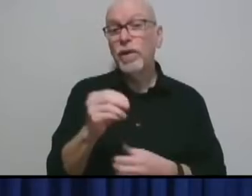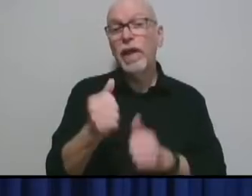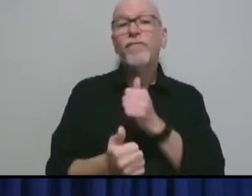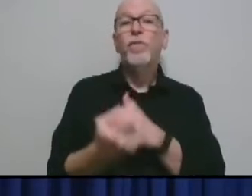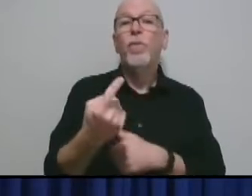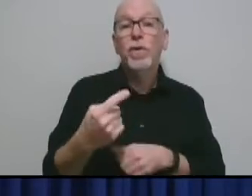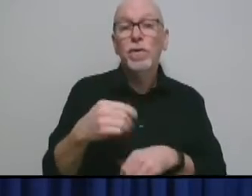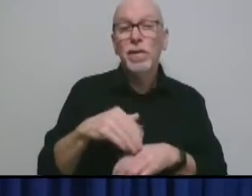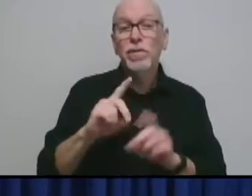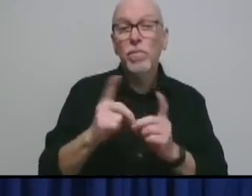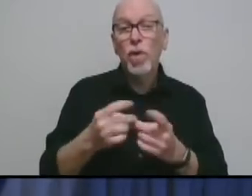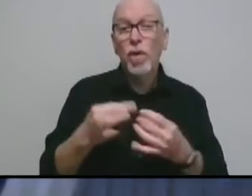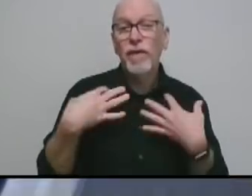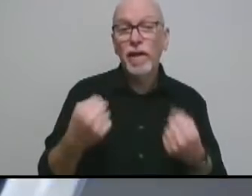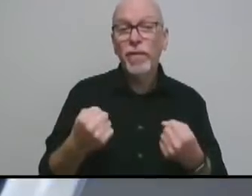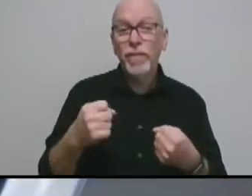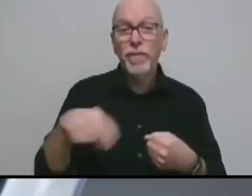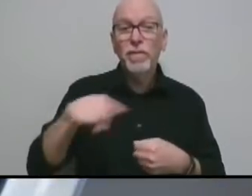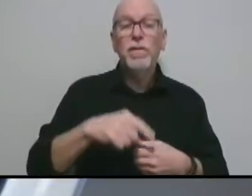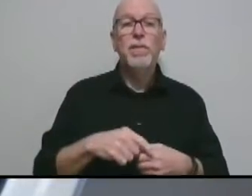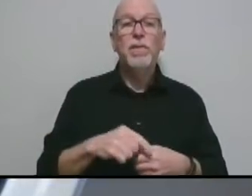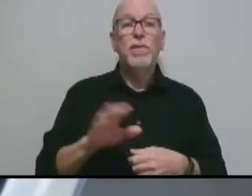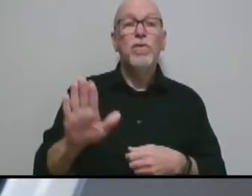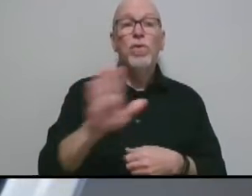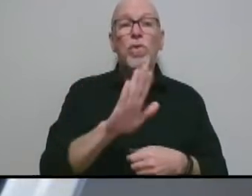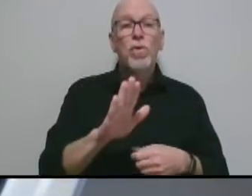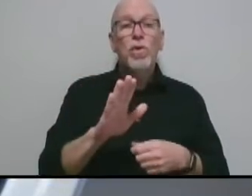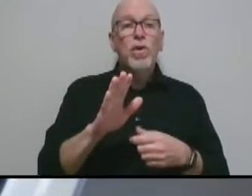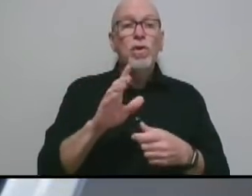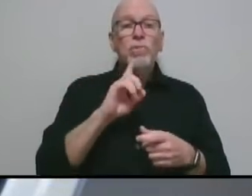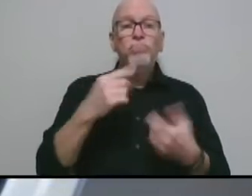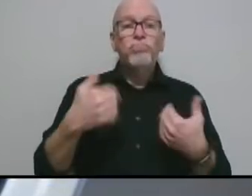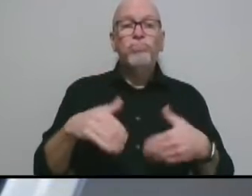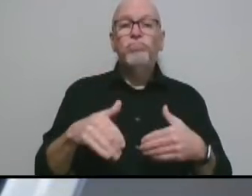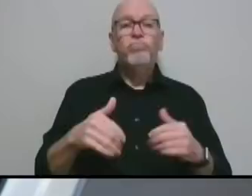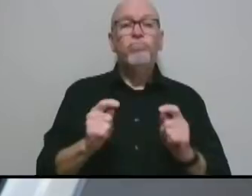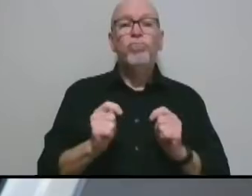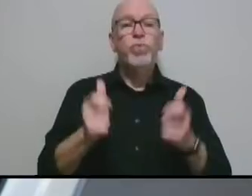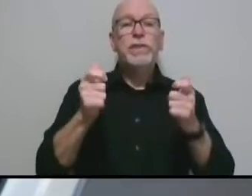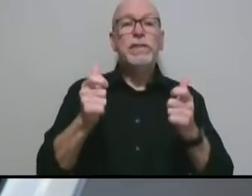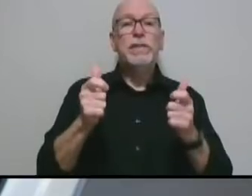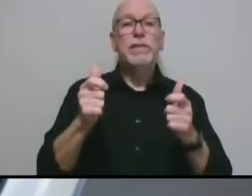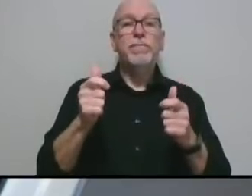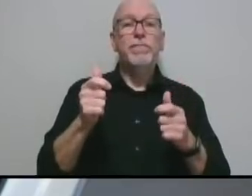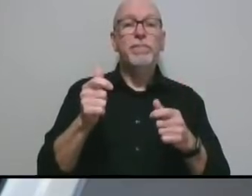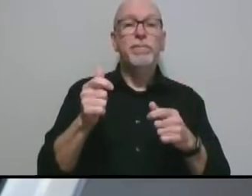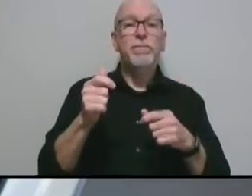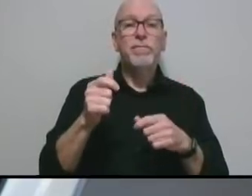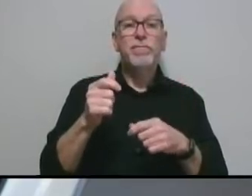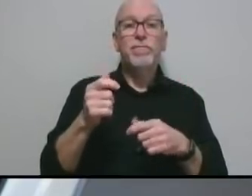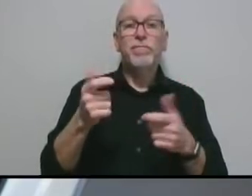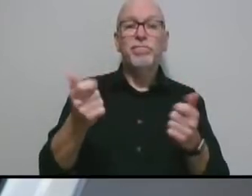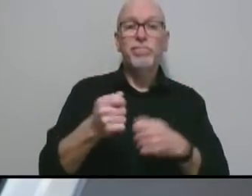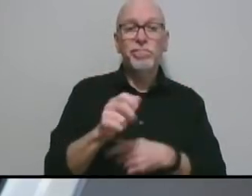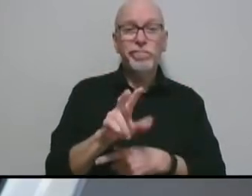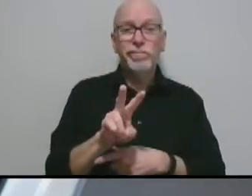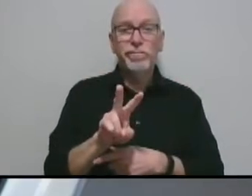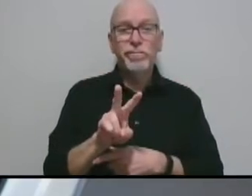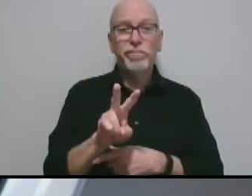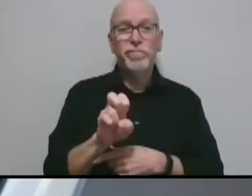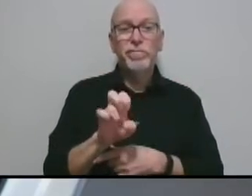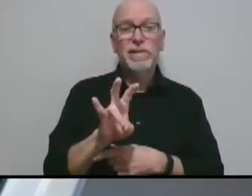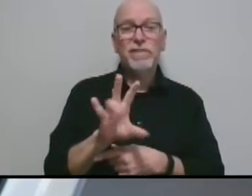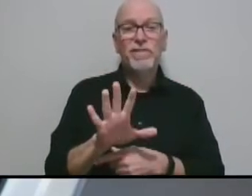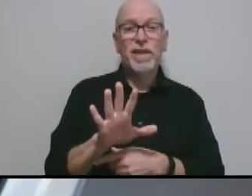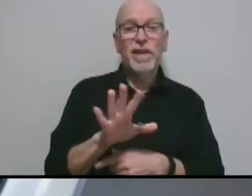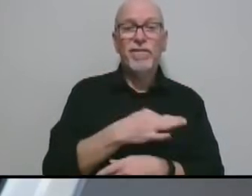Health. You're quick to point in this case, I guess, 275 staff members.